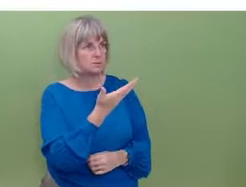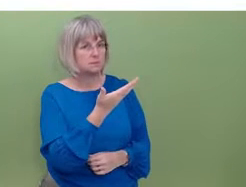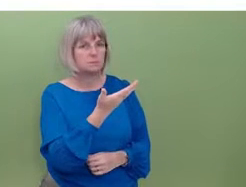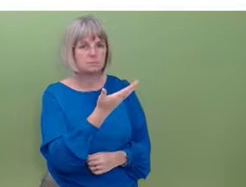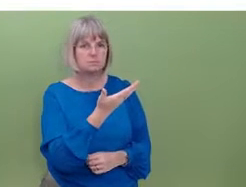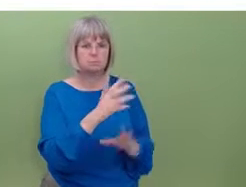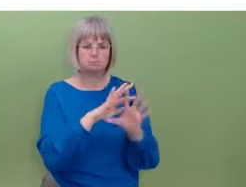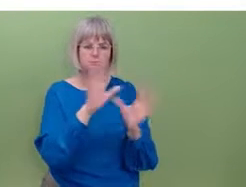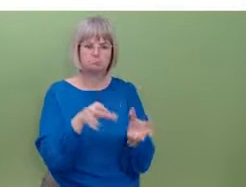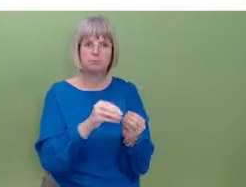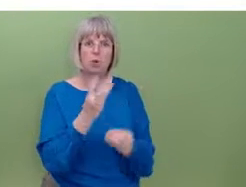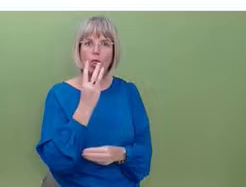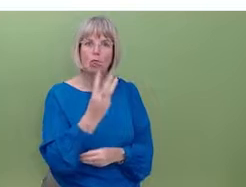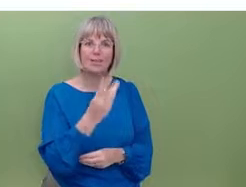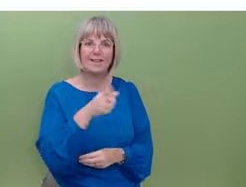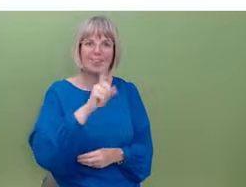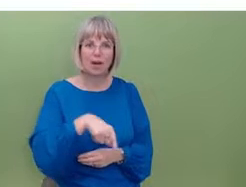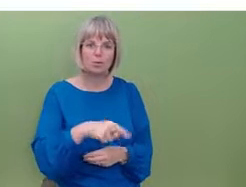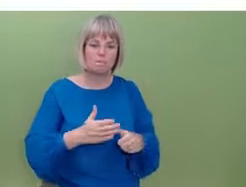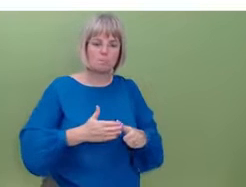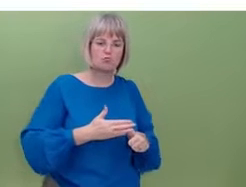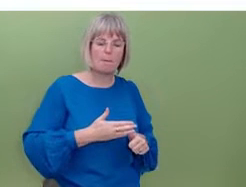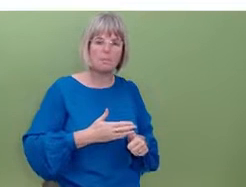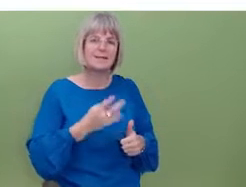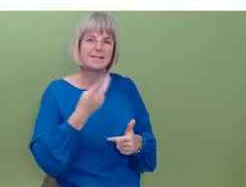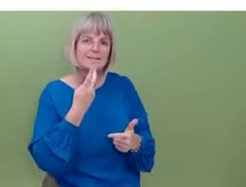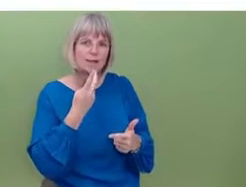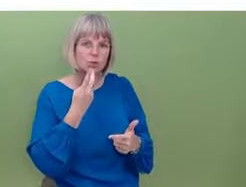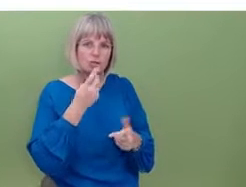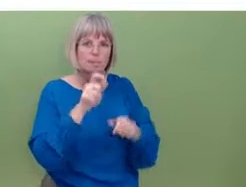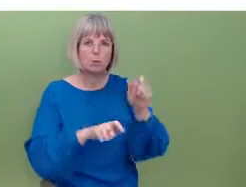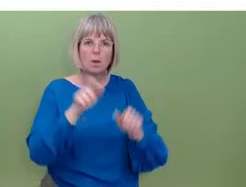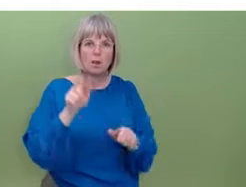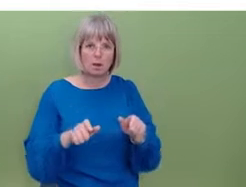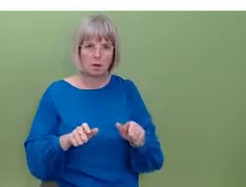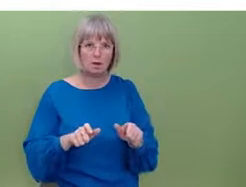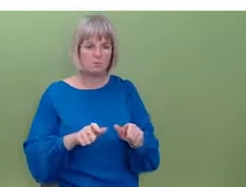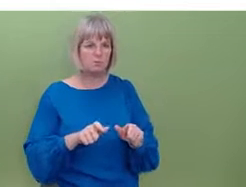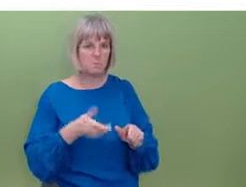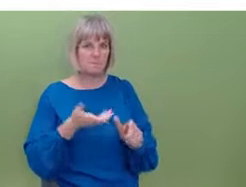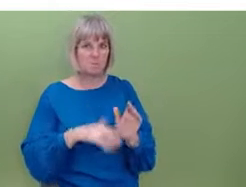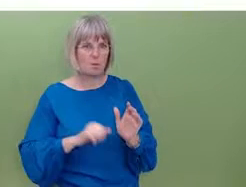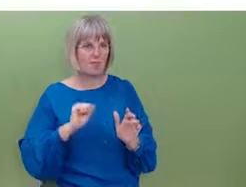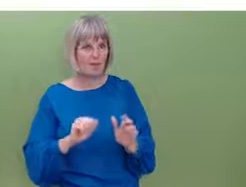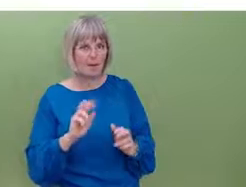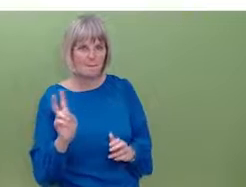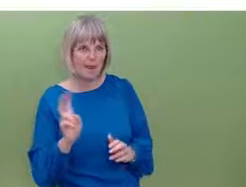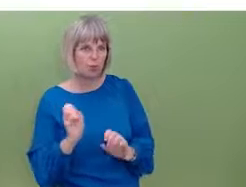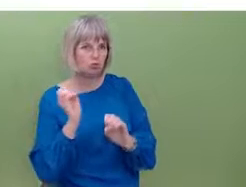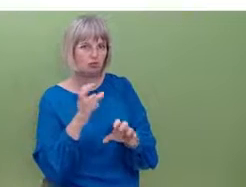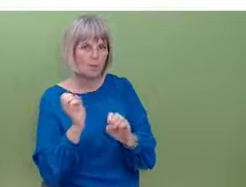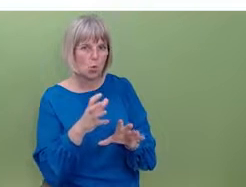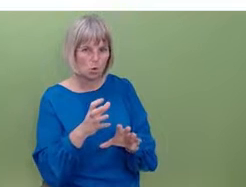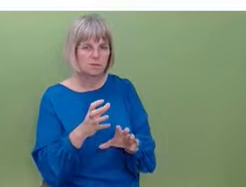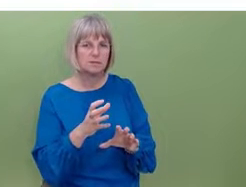3,000 primary and secondary pupils reported on by their parents, and secondary school